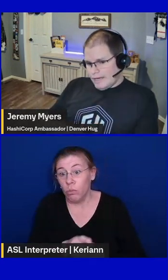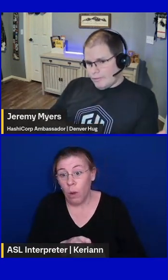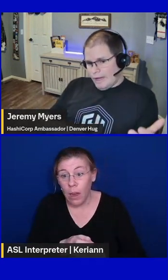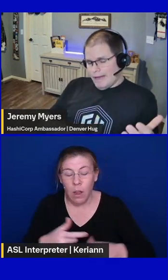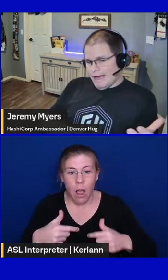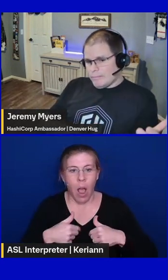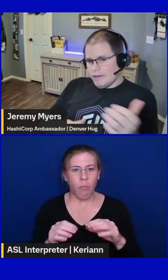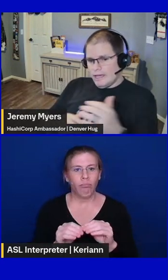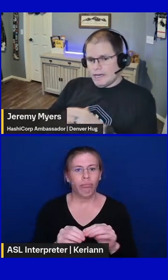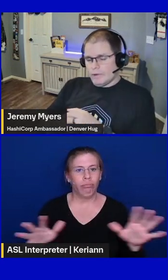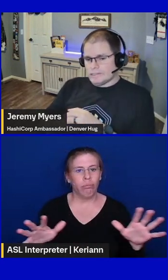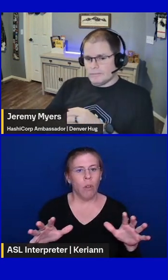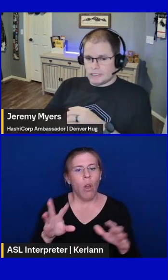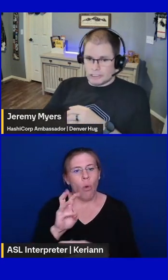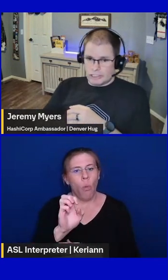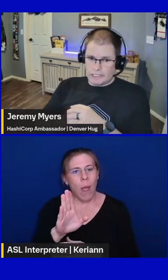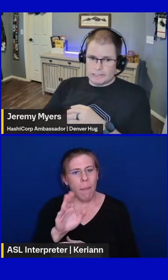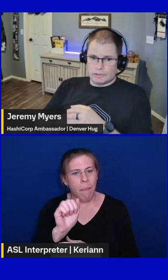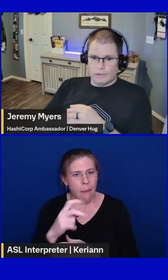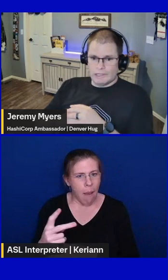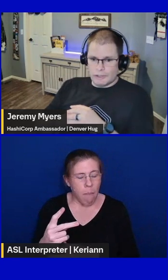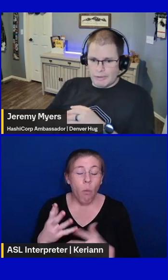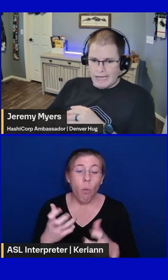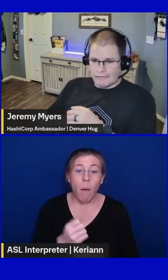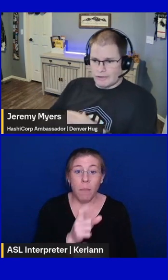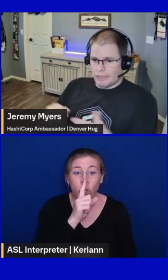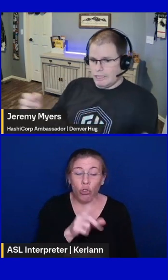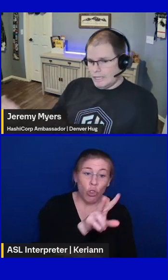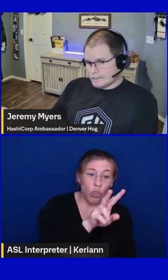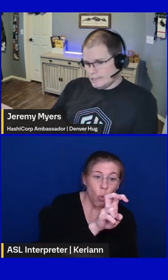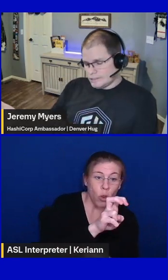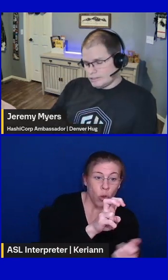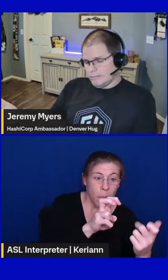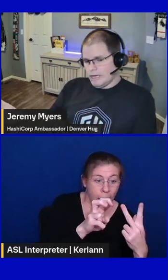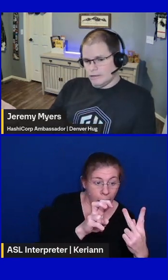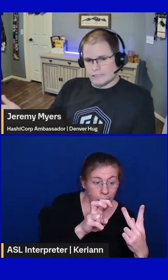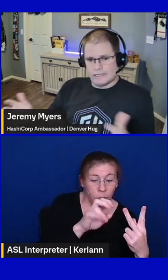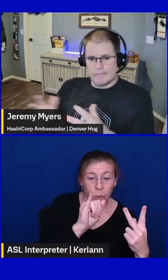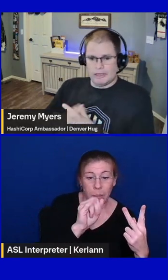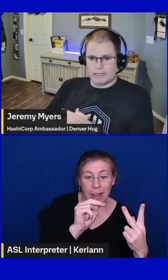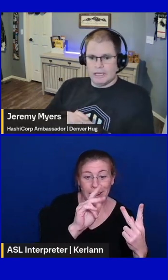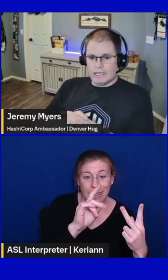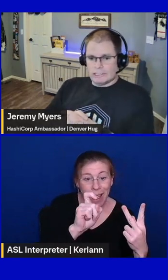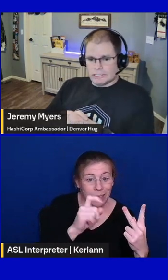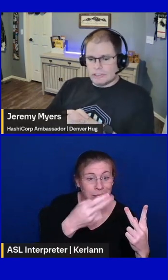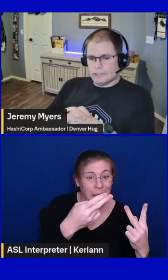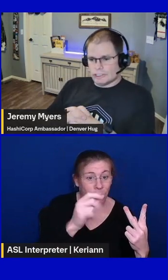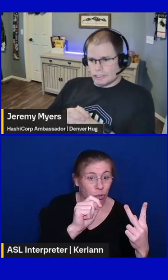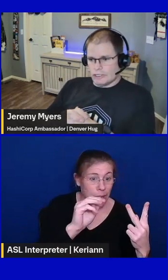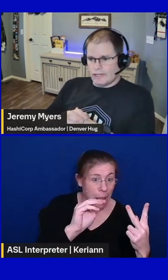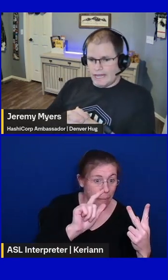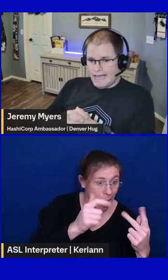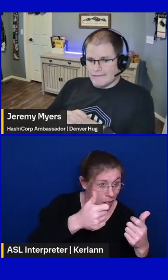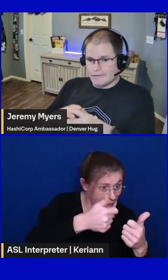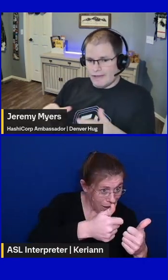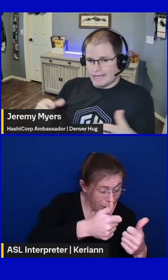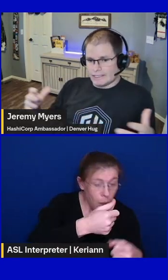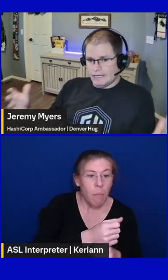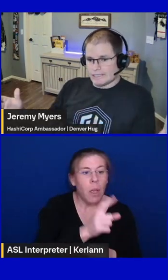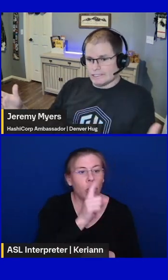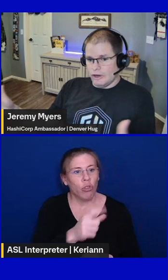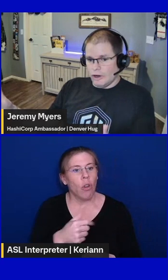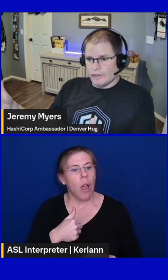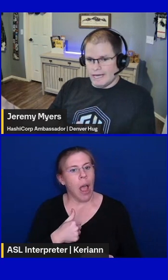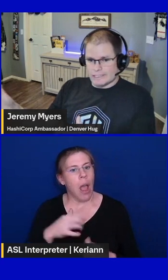deploy that web app and I want to make sure I get a 200 back from an index HTML or something, just to ensure that I have in